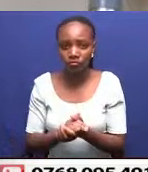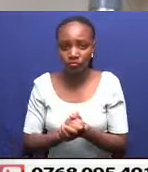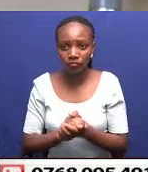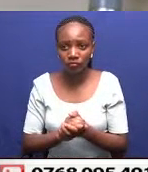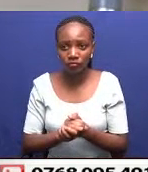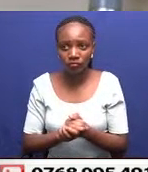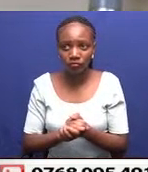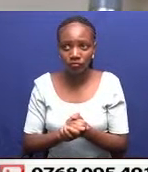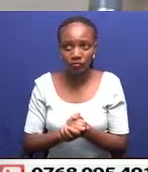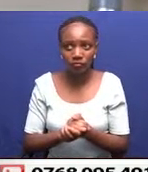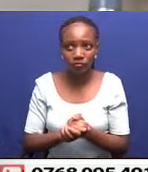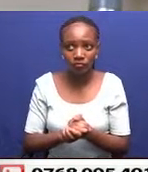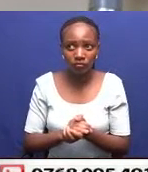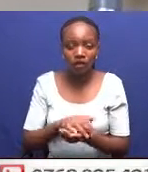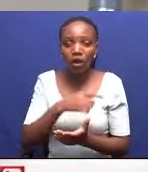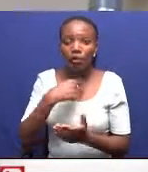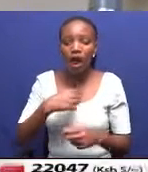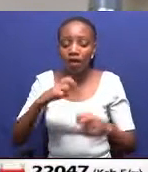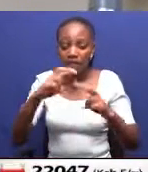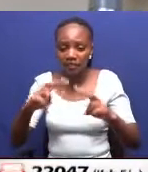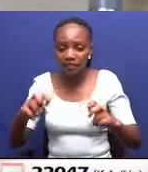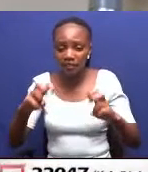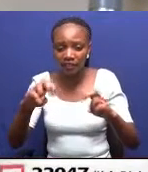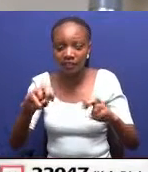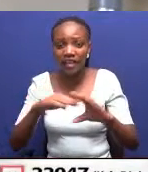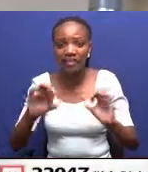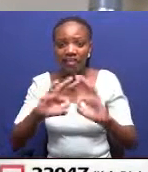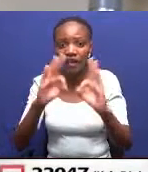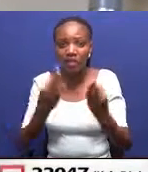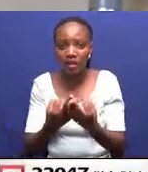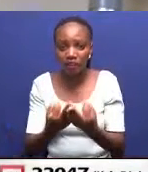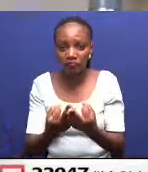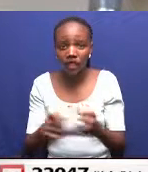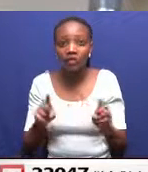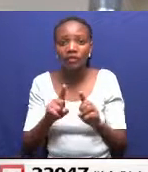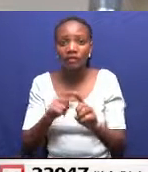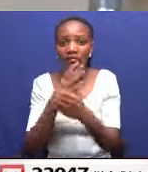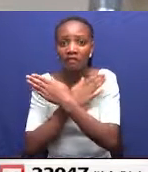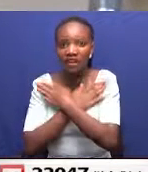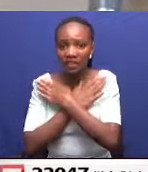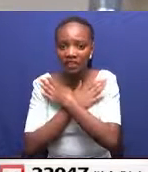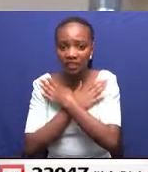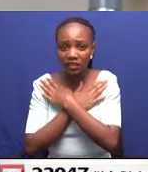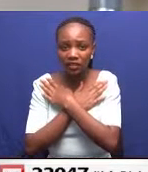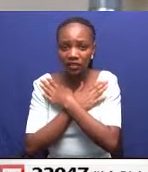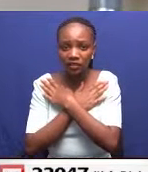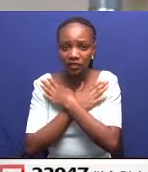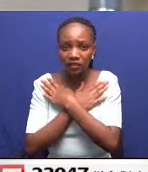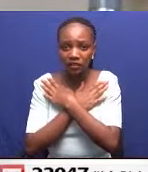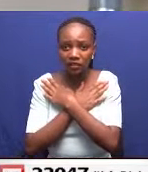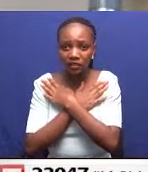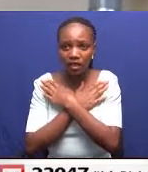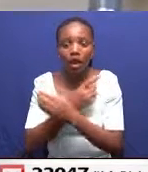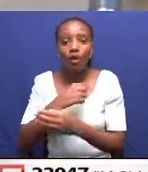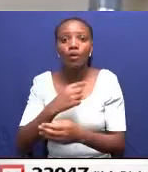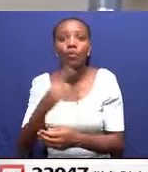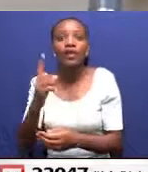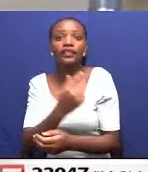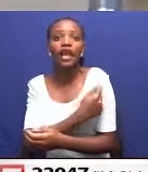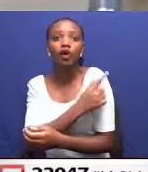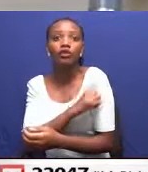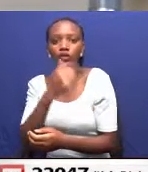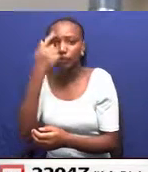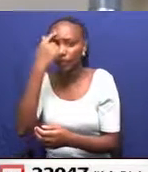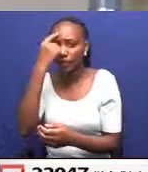We did researches with my family and some other friends. And I got a hospital in India that